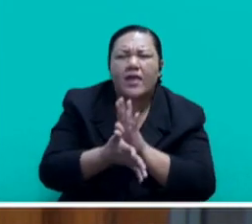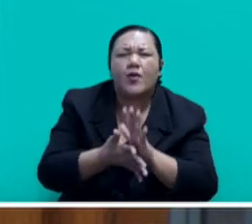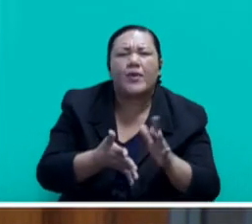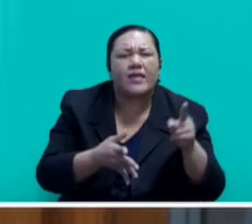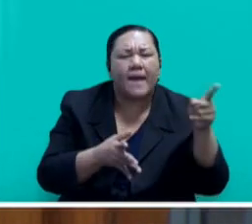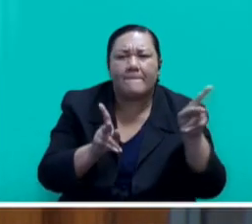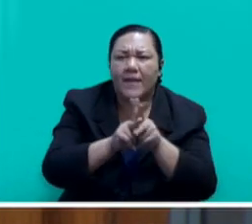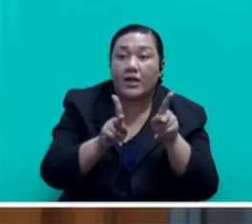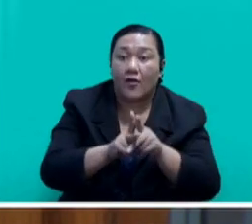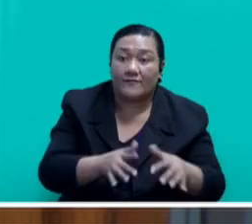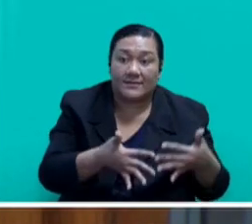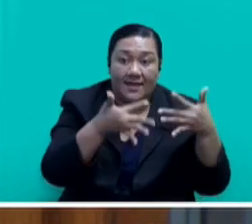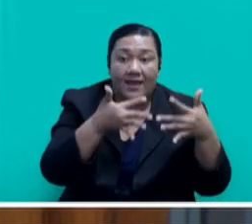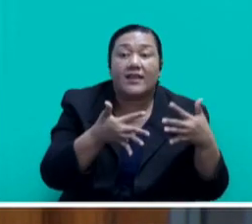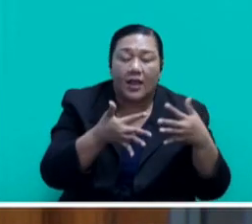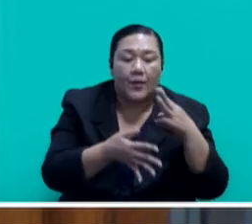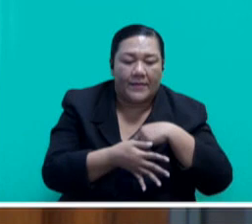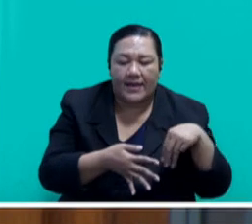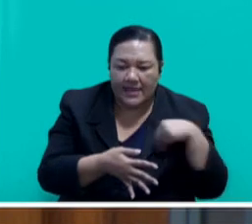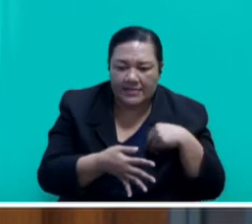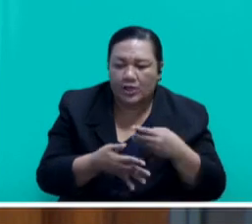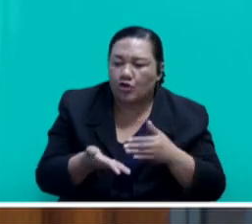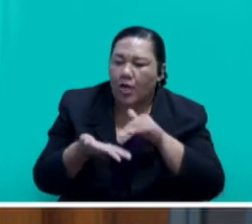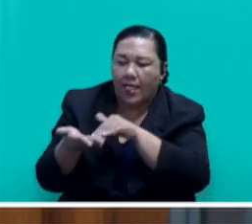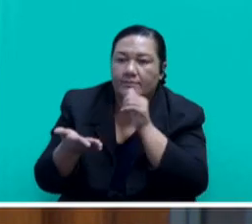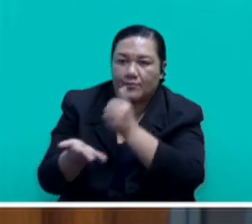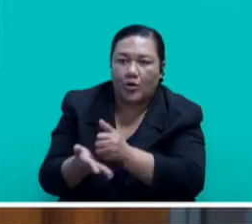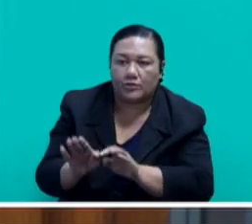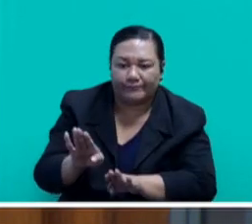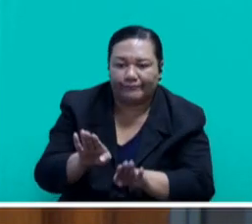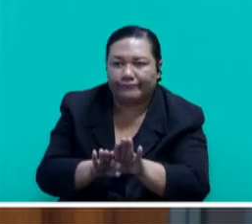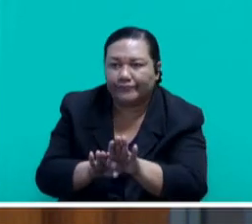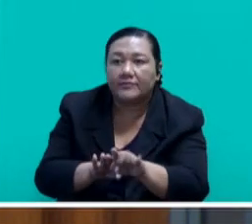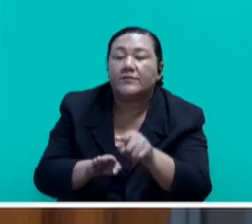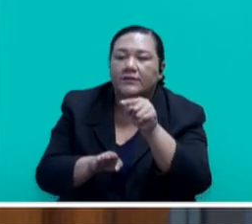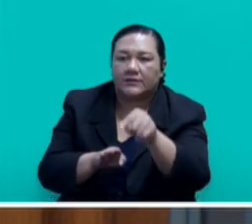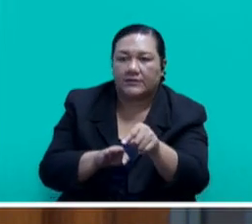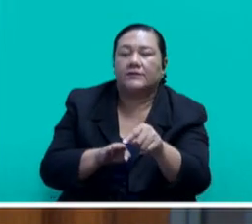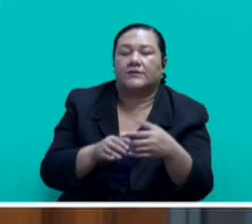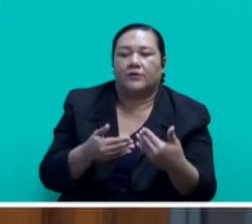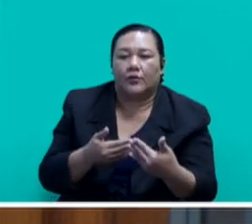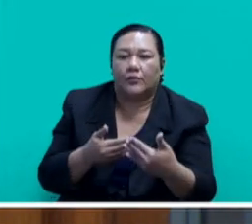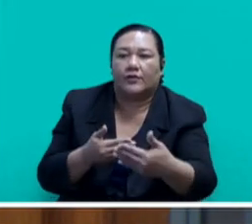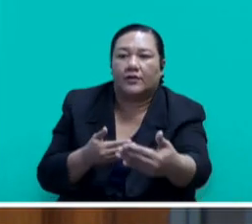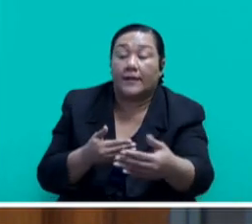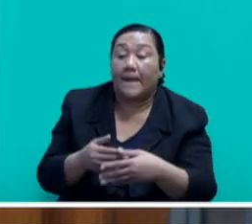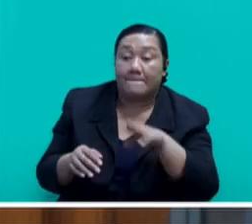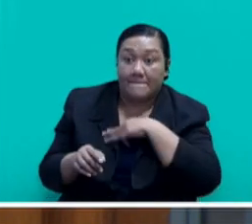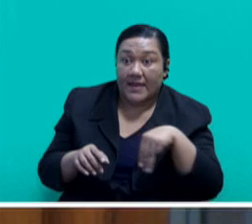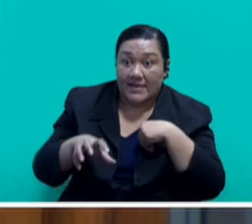the Ministry each step of the way. Mr. Speaker, sir, the Ministry is taking a targeted approach